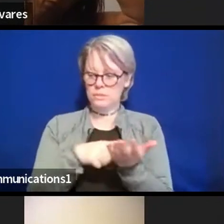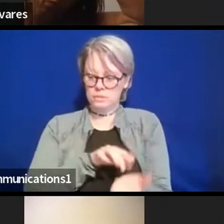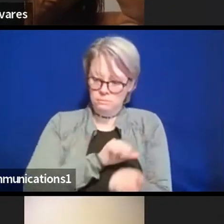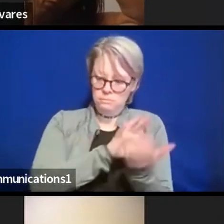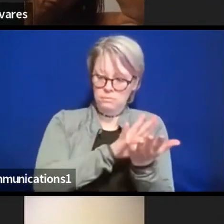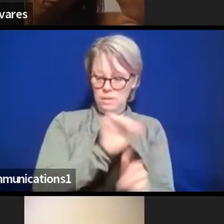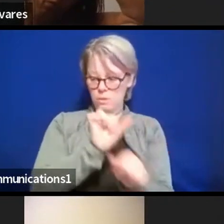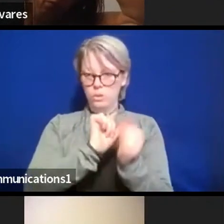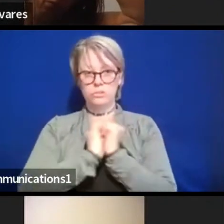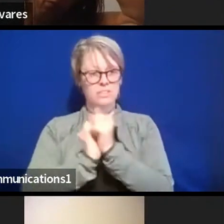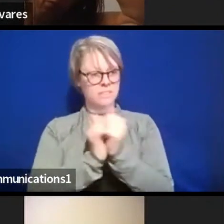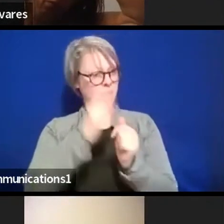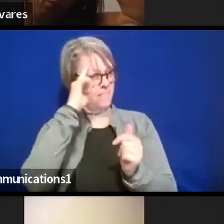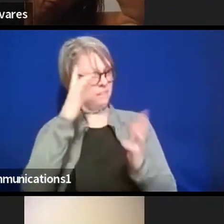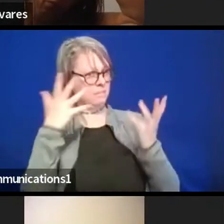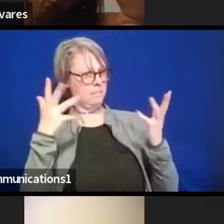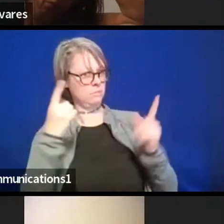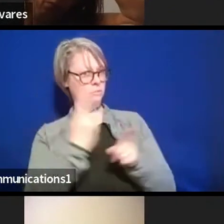I think that's it, right, Catherine?